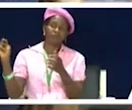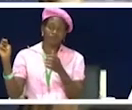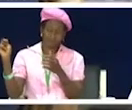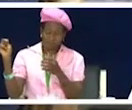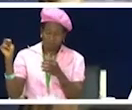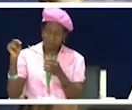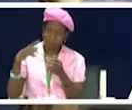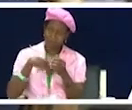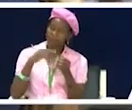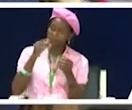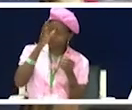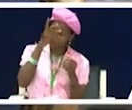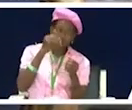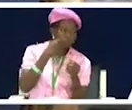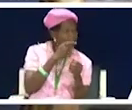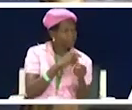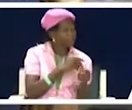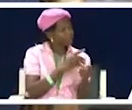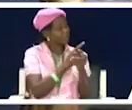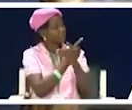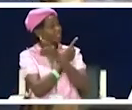I said to her, darling,